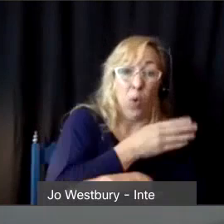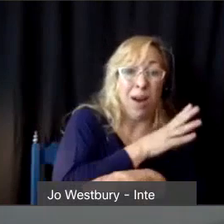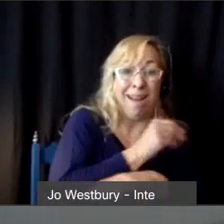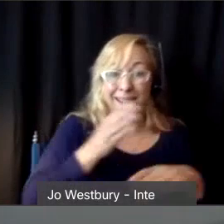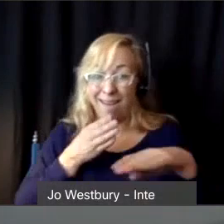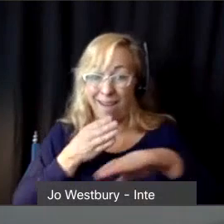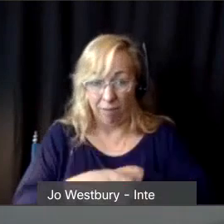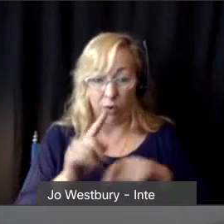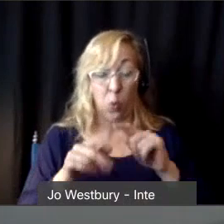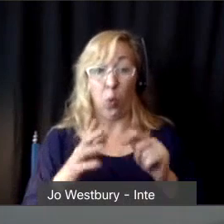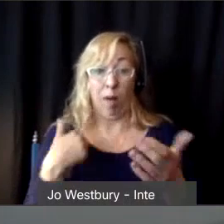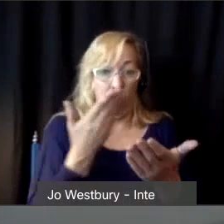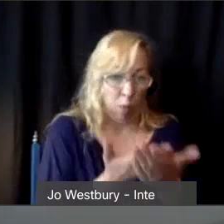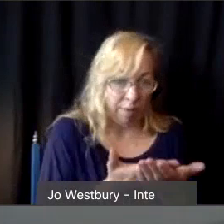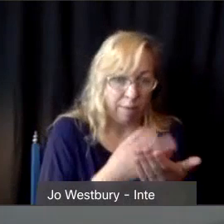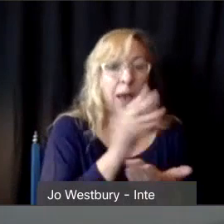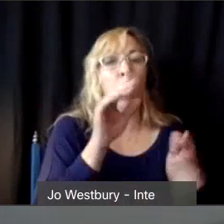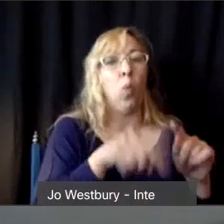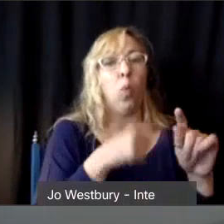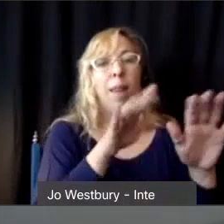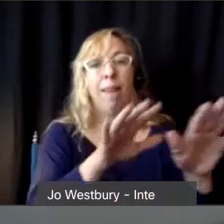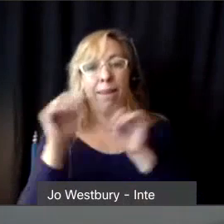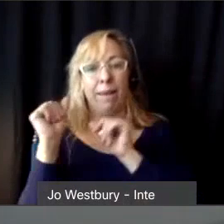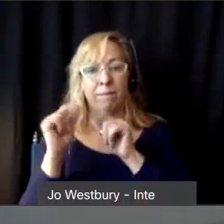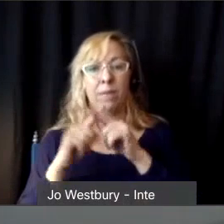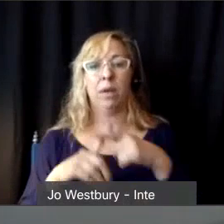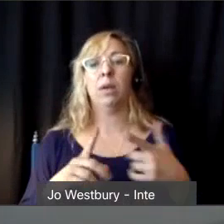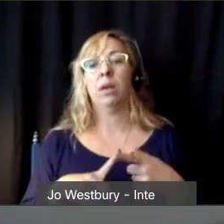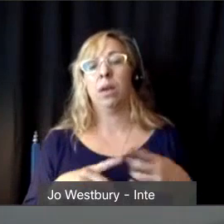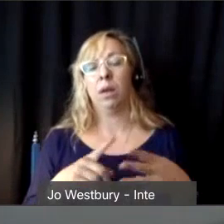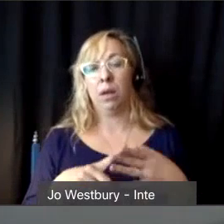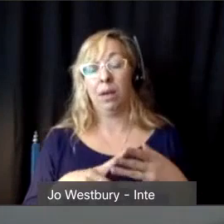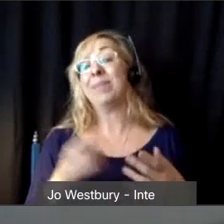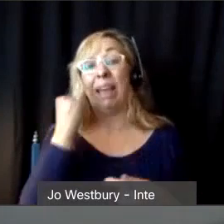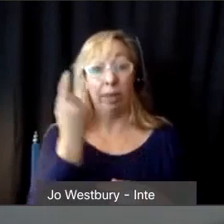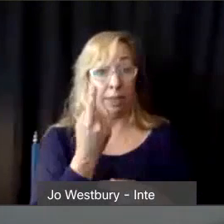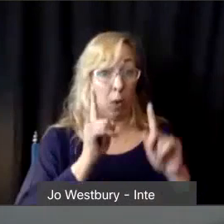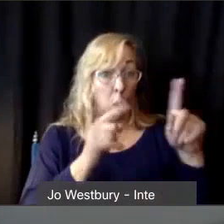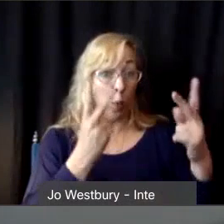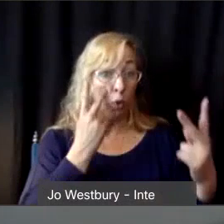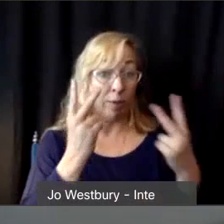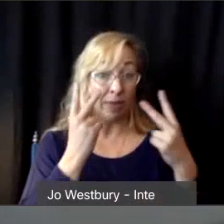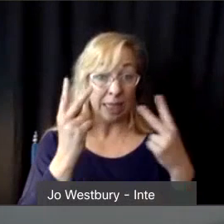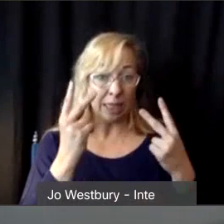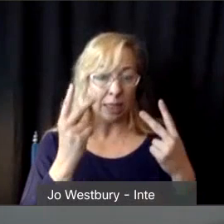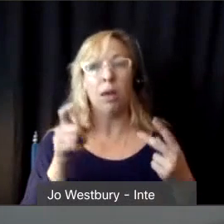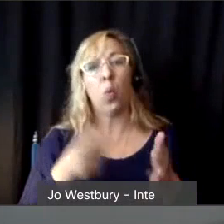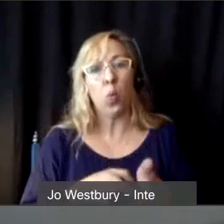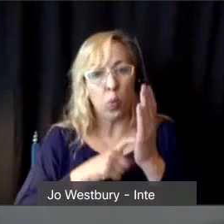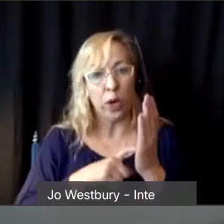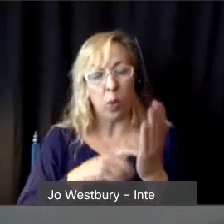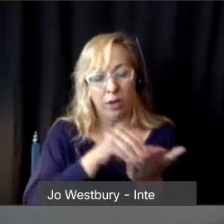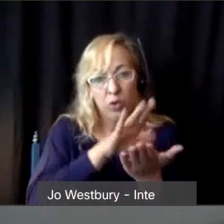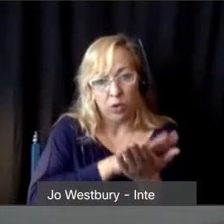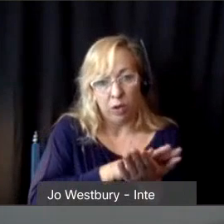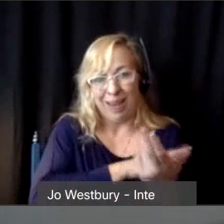home. Collect full names of any visitors that come and contact information, and keep that for